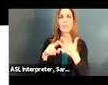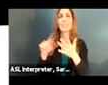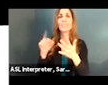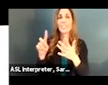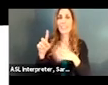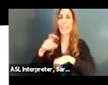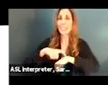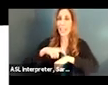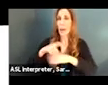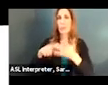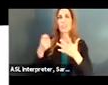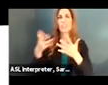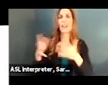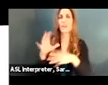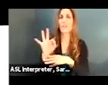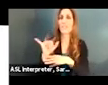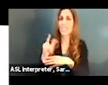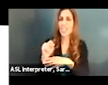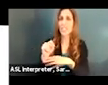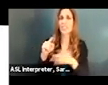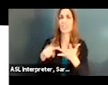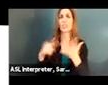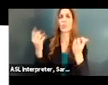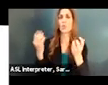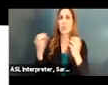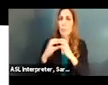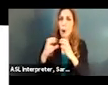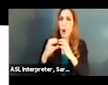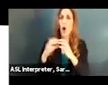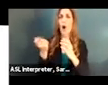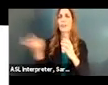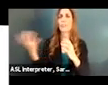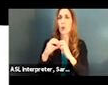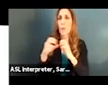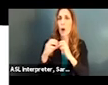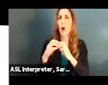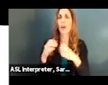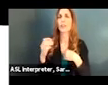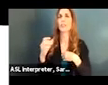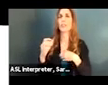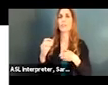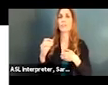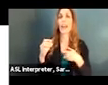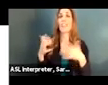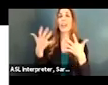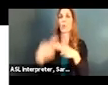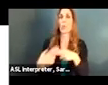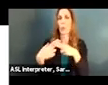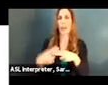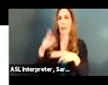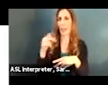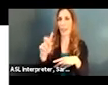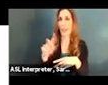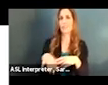a ton of fidgets all laying out, a squishy ball, squishy monkey, little clicky things, and a weighted lap pad. And these, I believe,